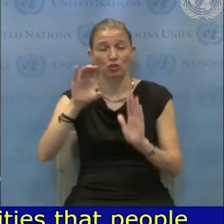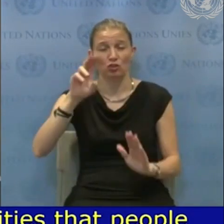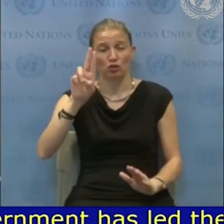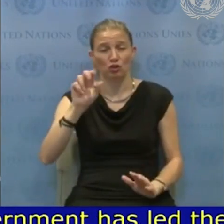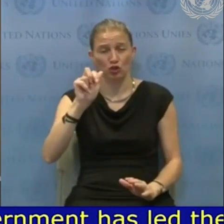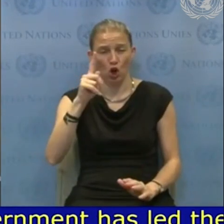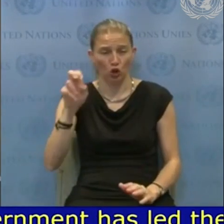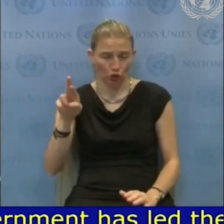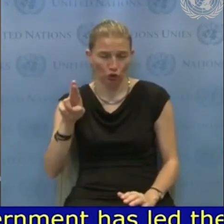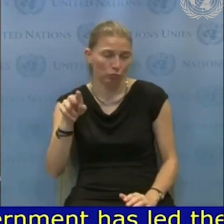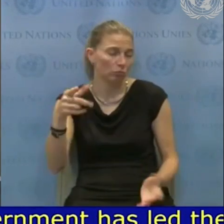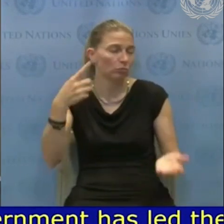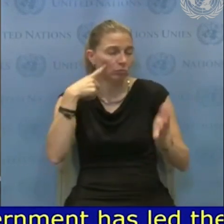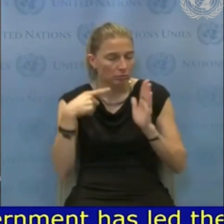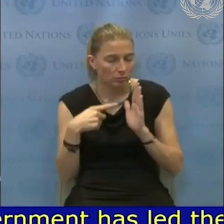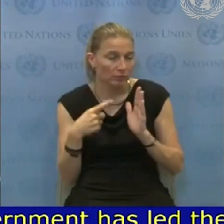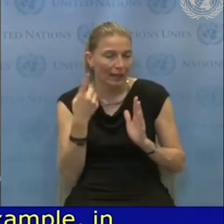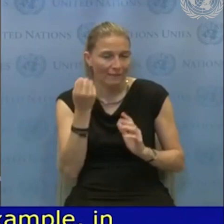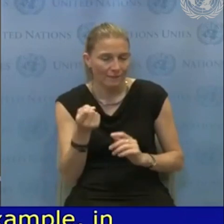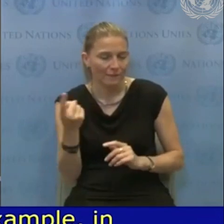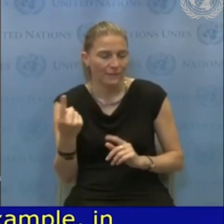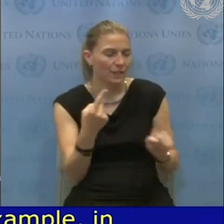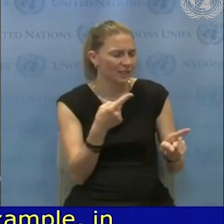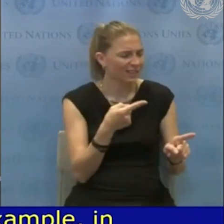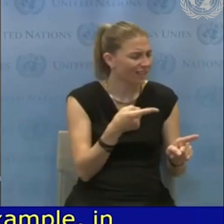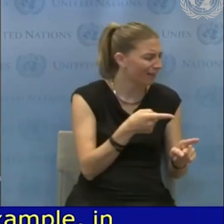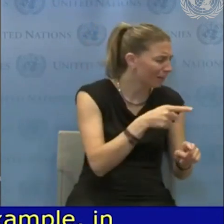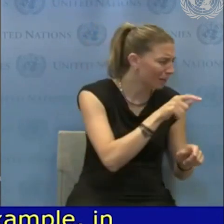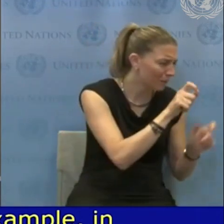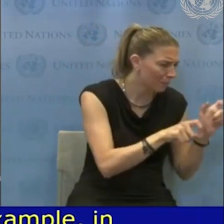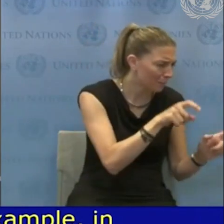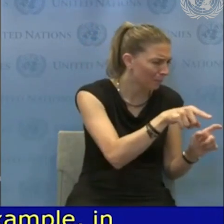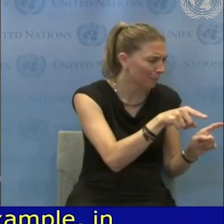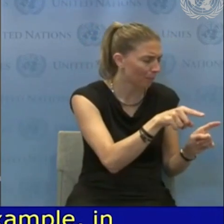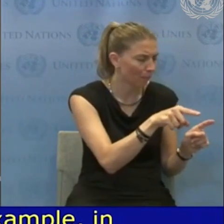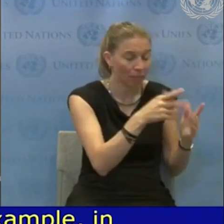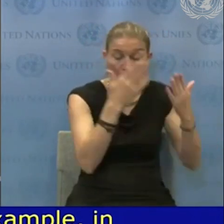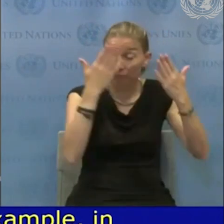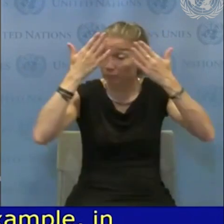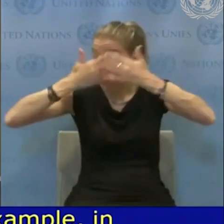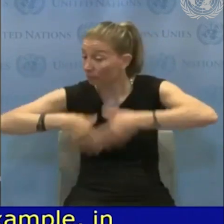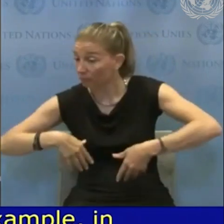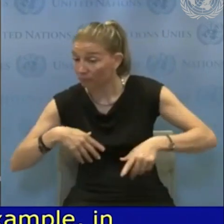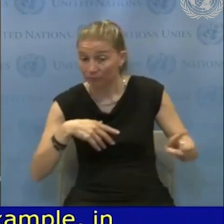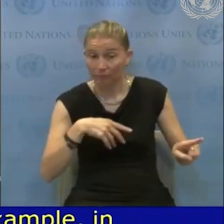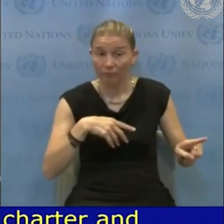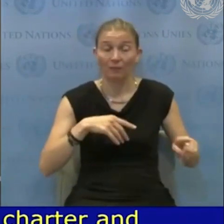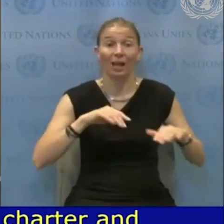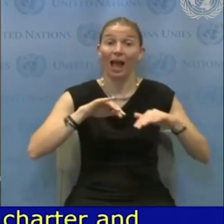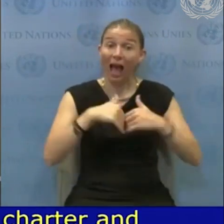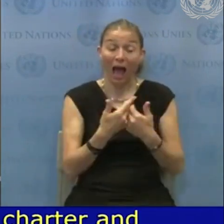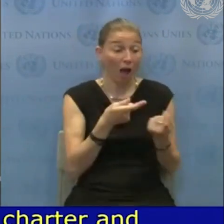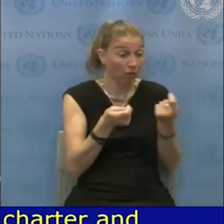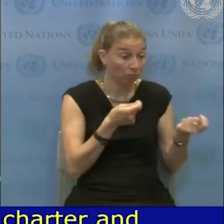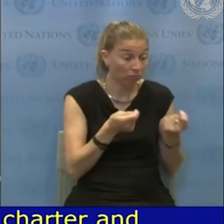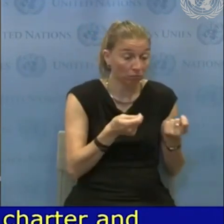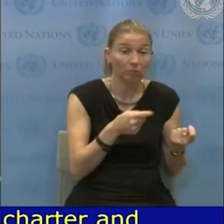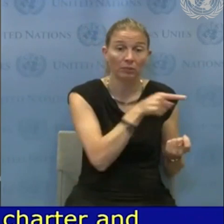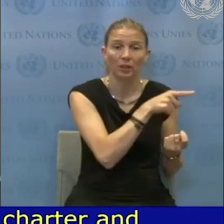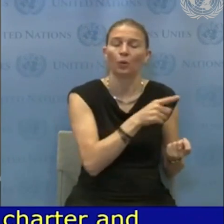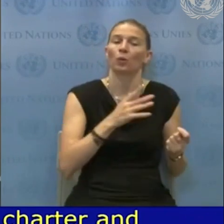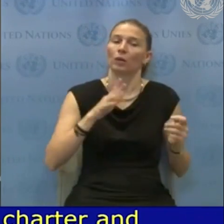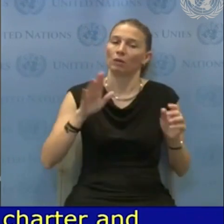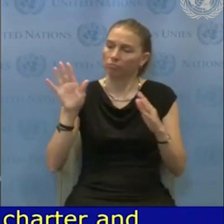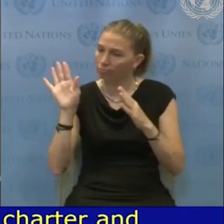support to end the injustice of invisibility around the world, and developing its own action plan to shine a light on issues